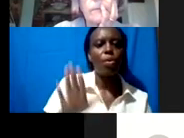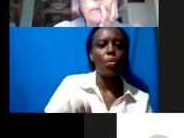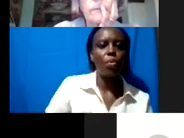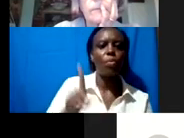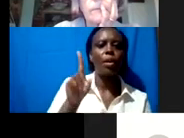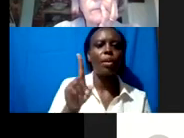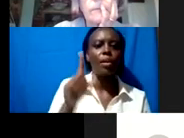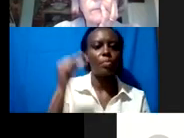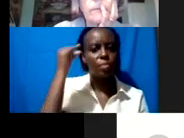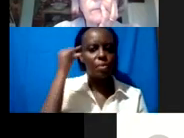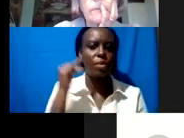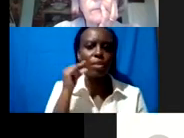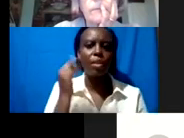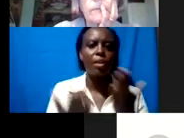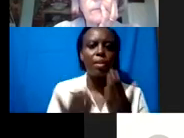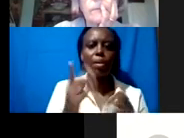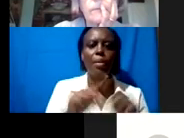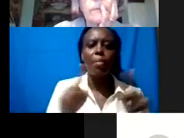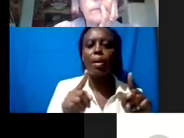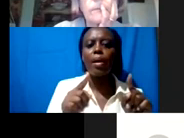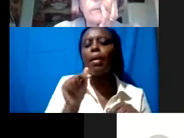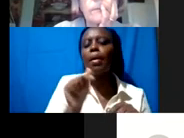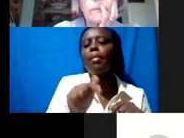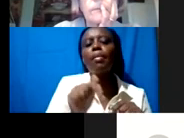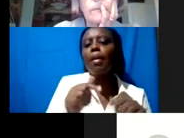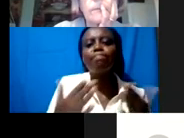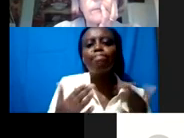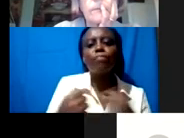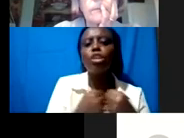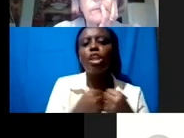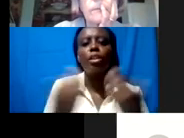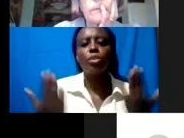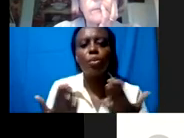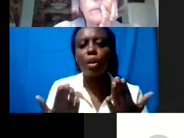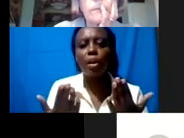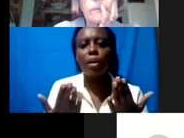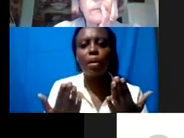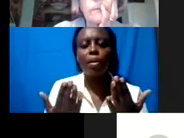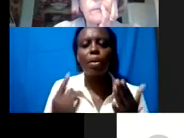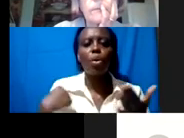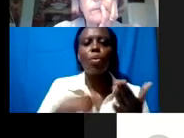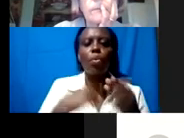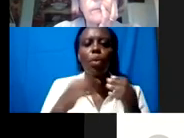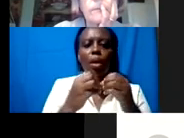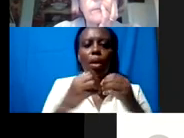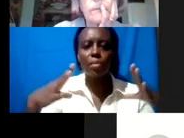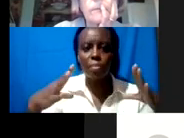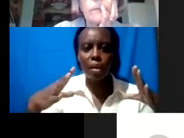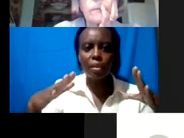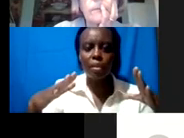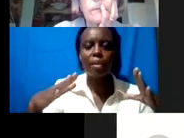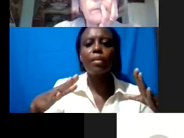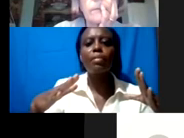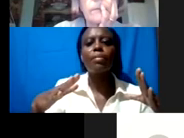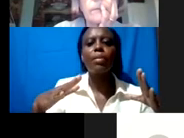But the downside of that is that overall, we are expanding the legislature. We have